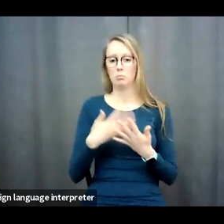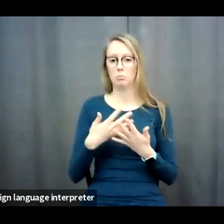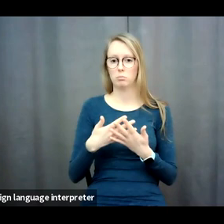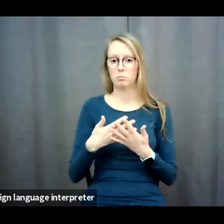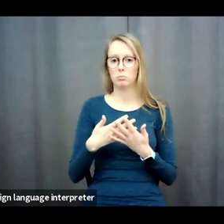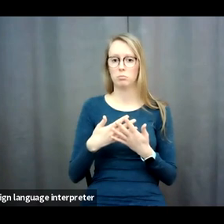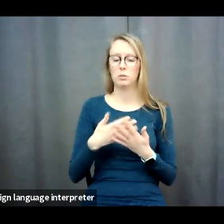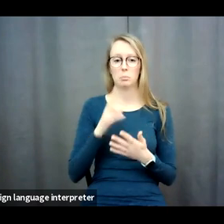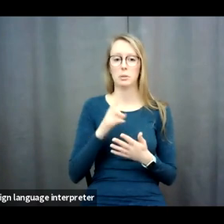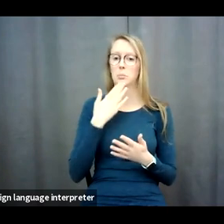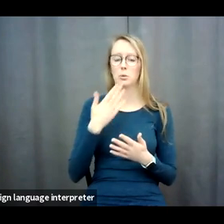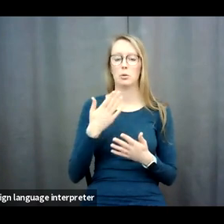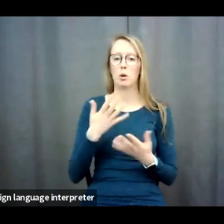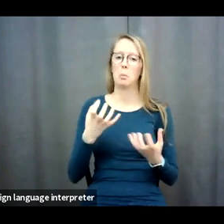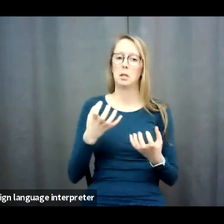best practices.